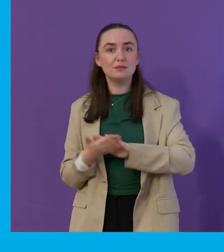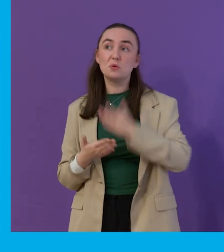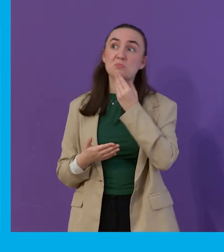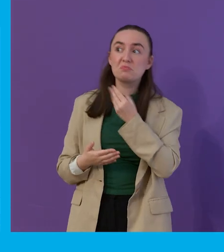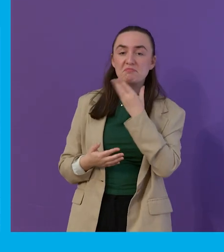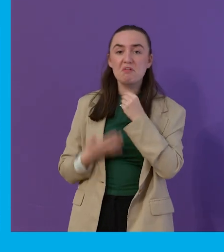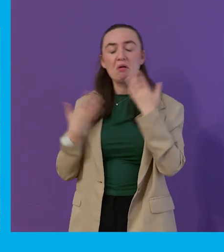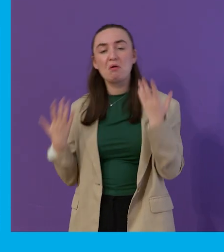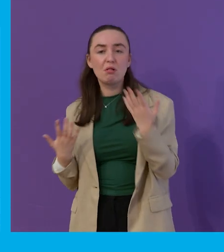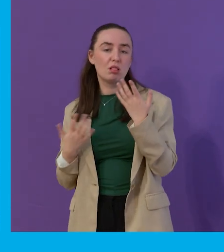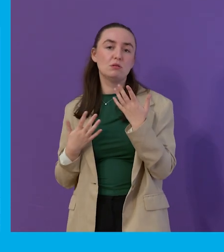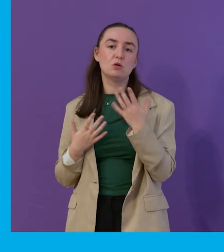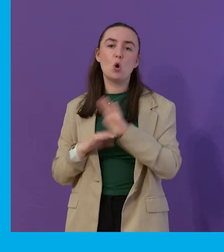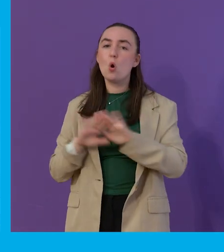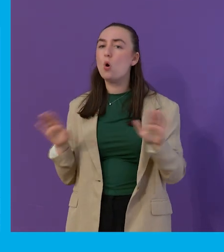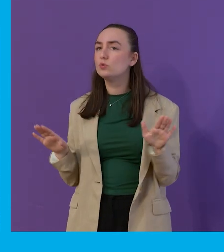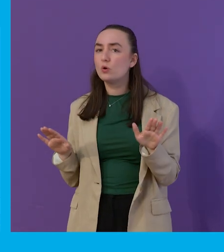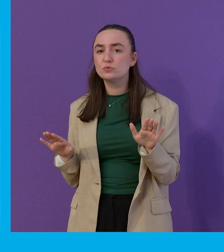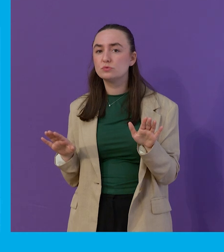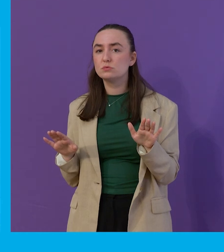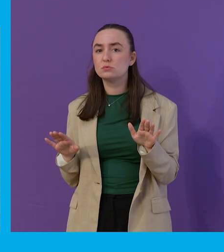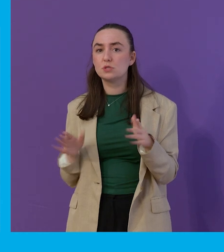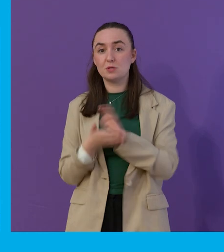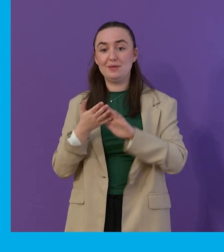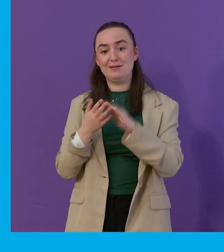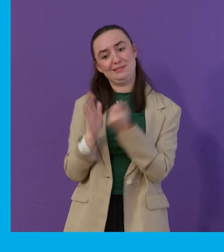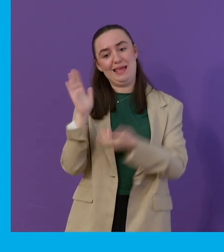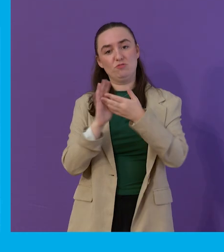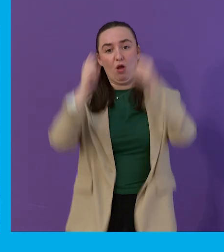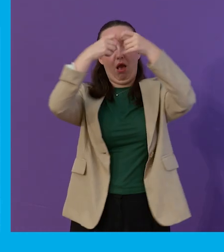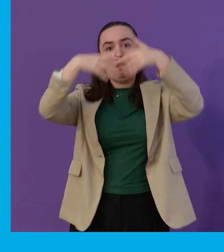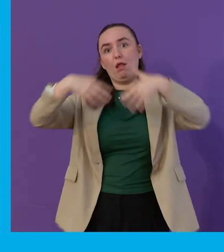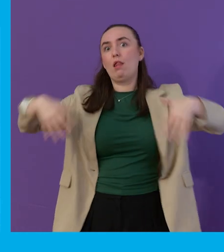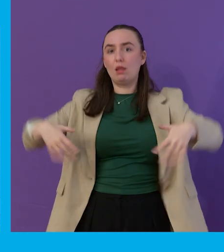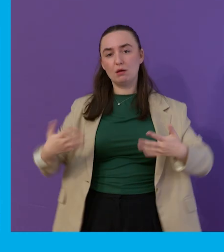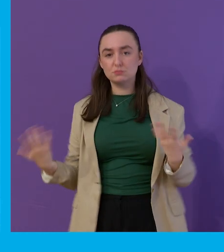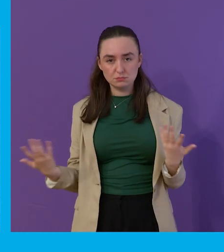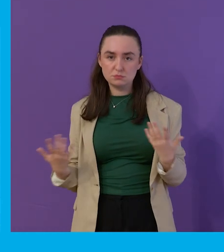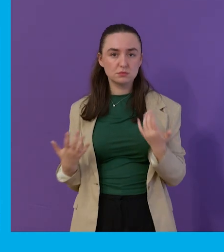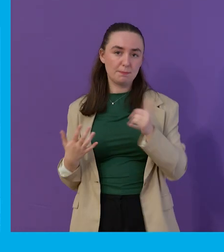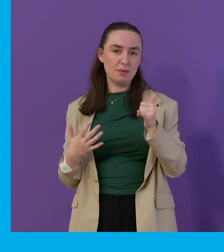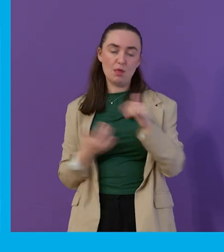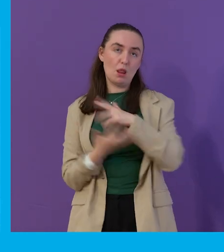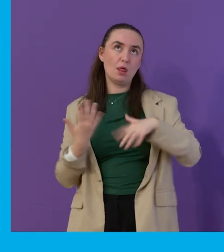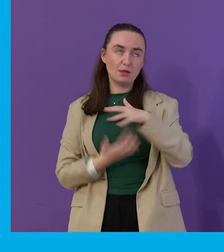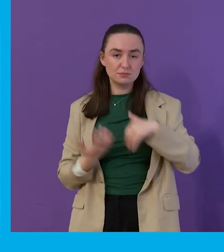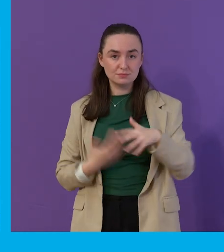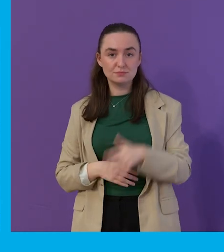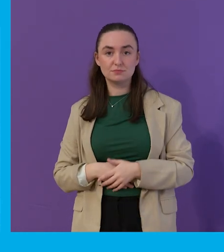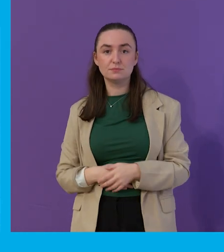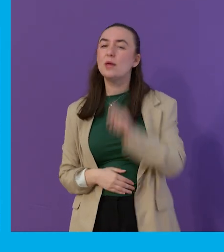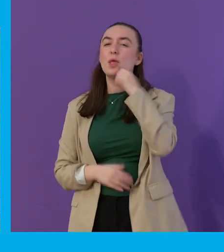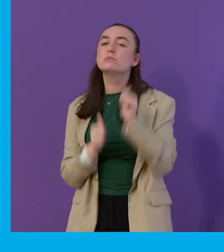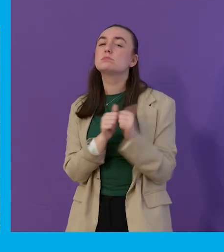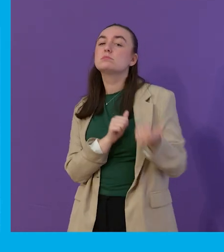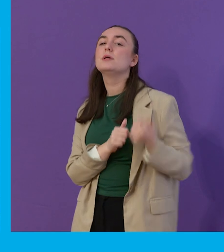useful fit, or has that become another layer? maybe I'll go to someone else because you've said quite a bit